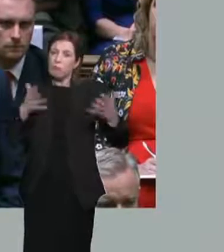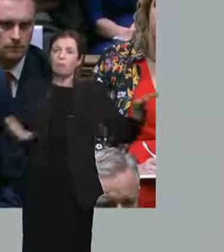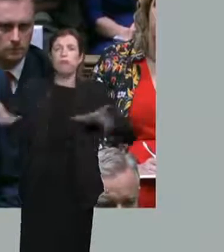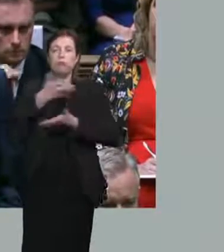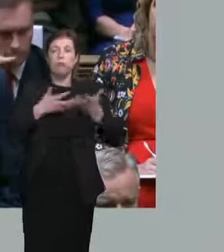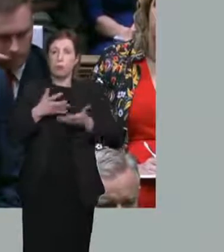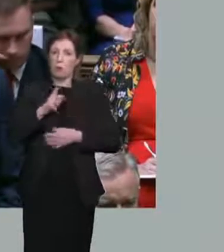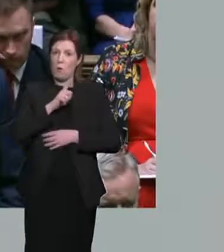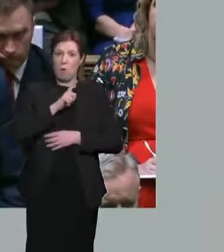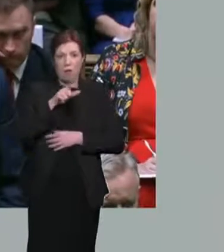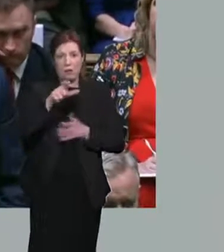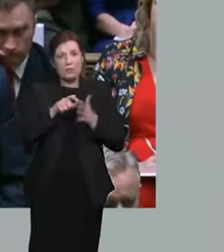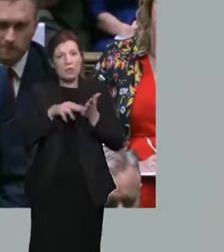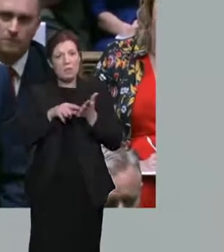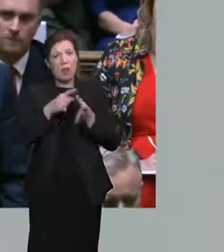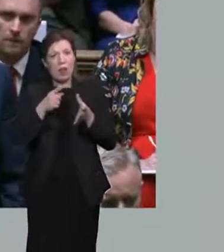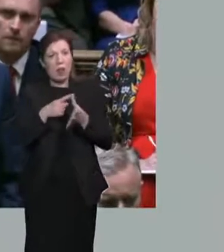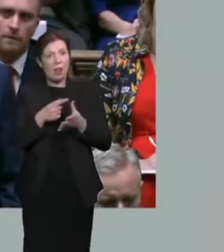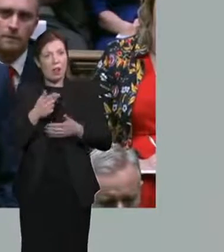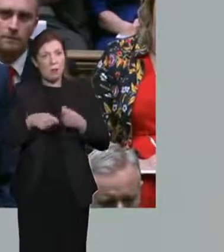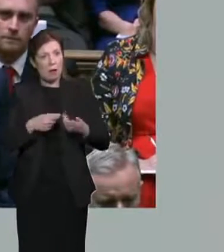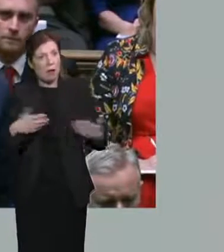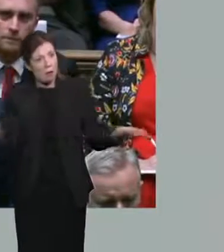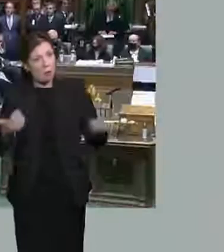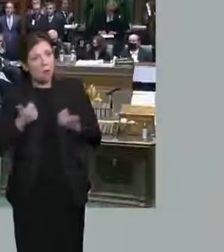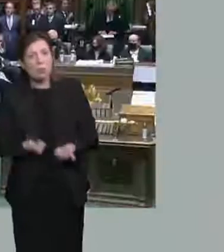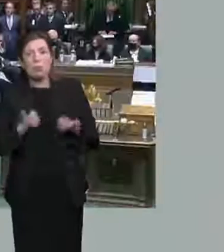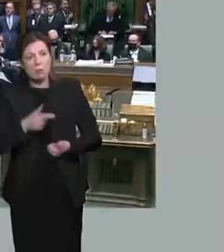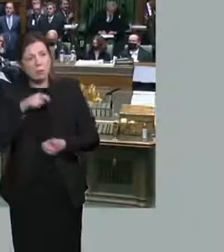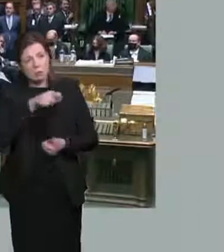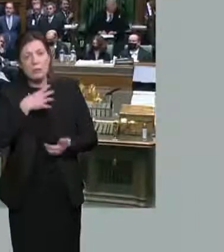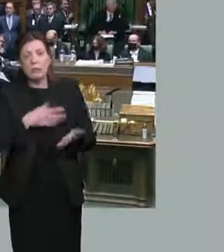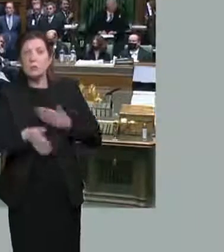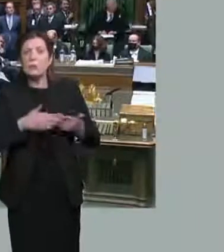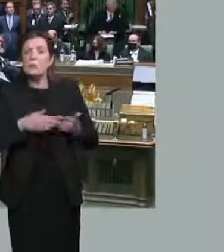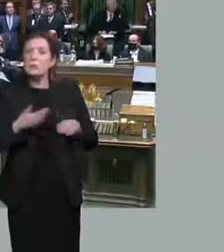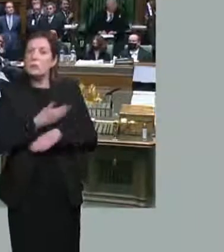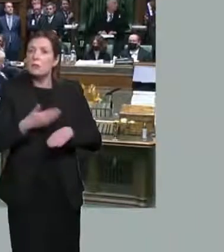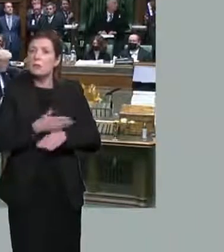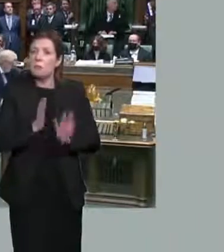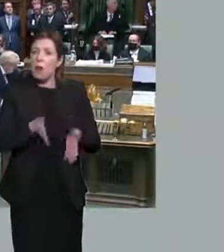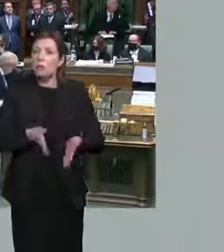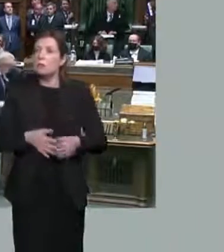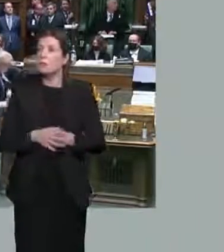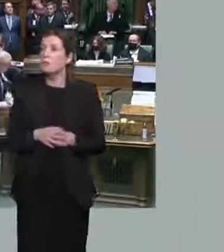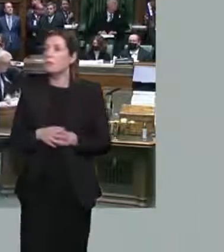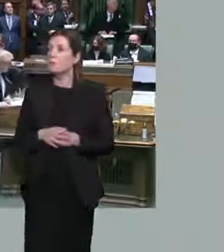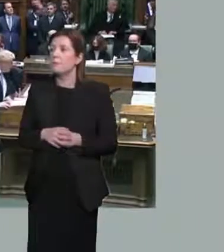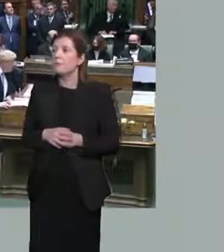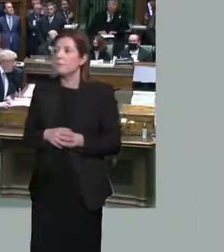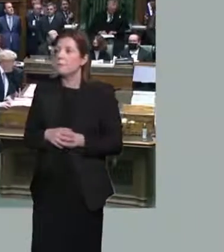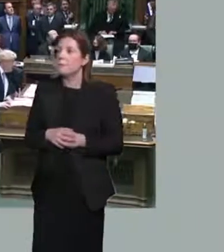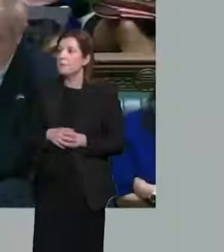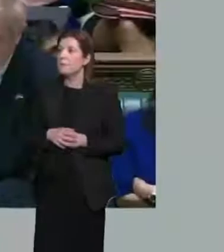can help them out of the hole they've put themselves in. Absolutely. Prime Minister. Yes, Mr. Speaker, I think,